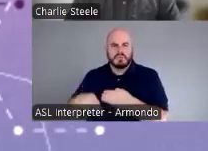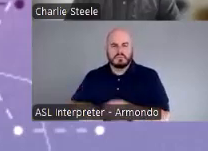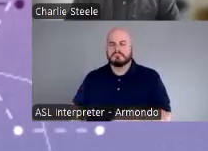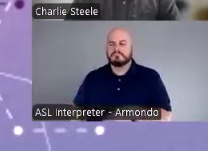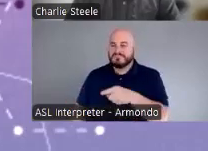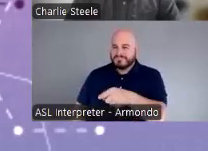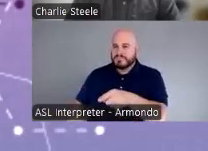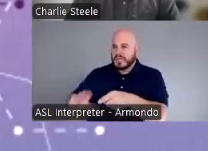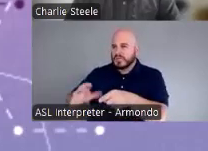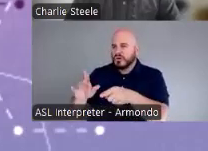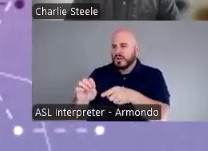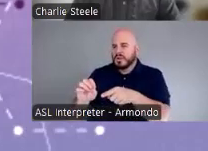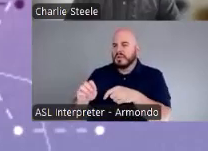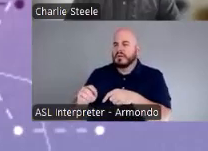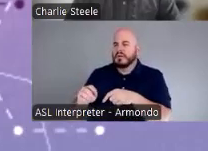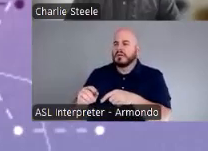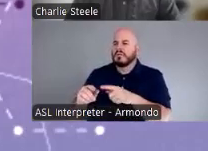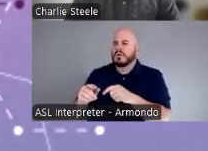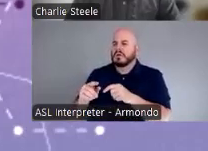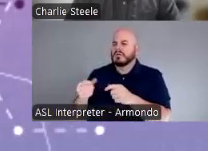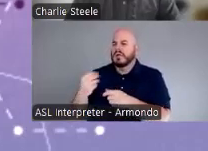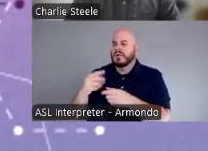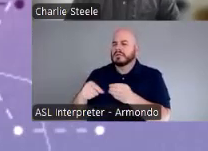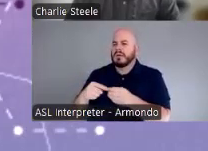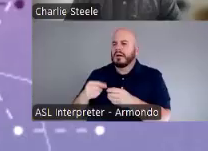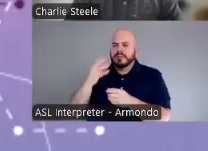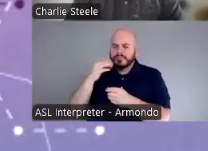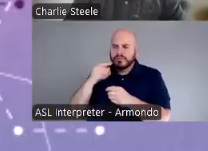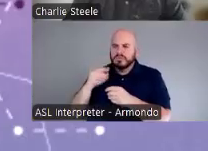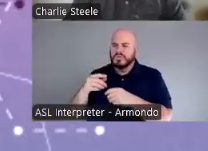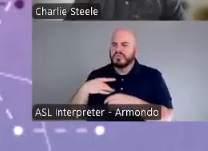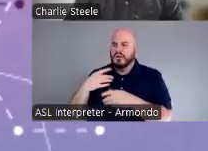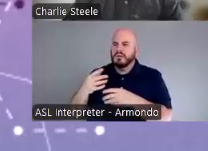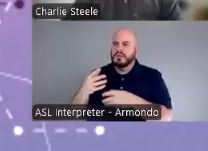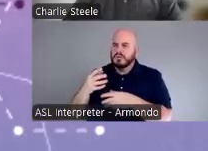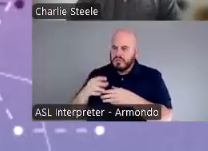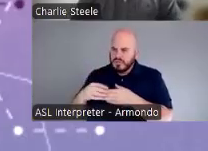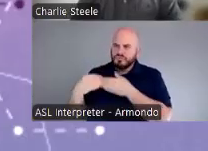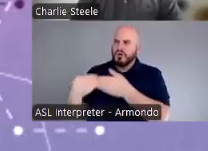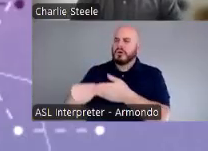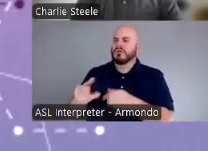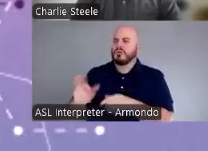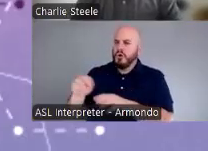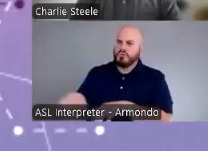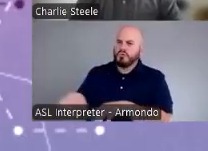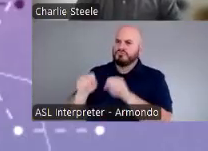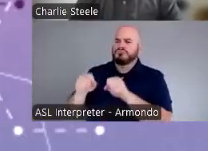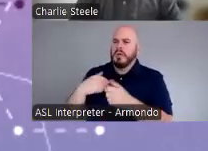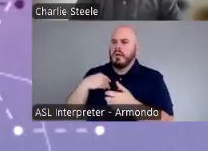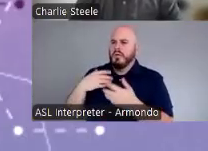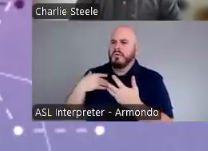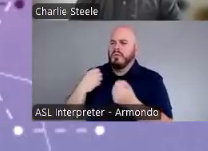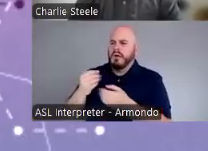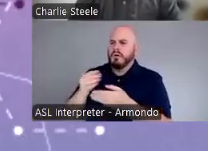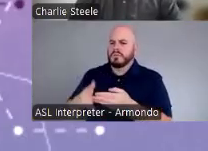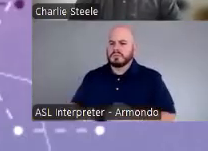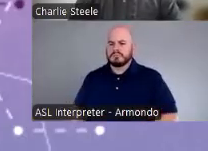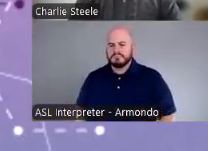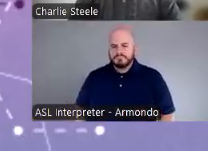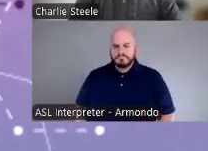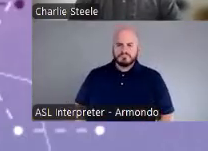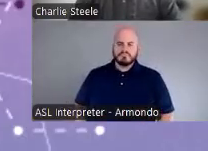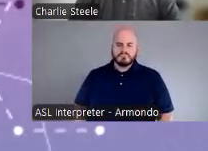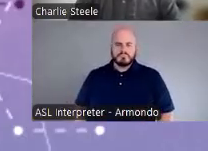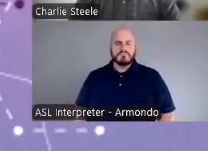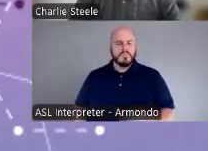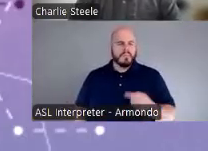control of your own healthcare decisions? Yeah, so I was quite young when I first had my